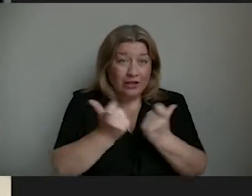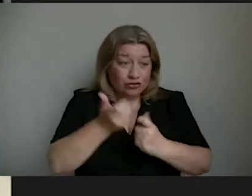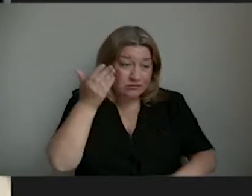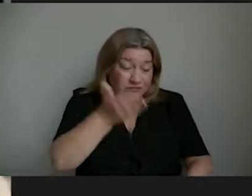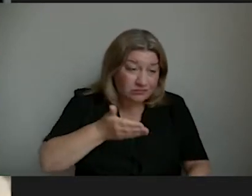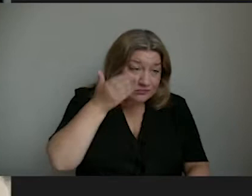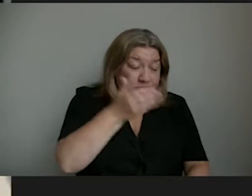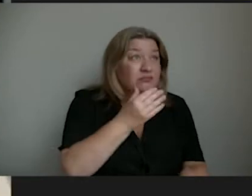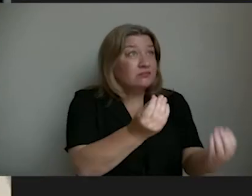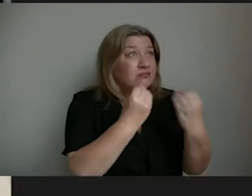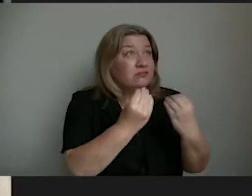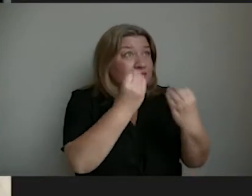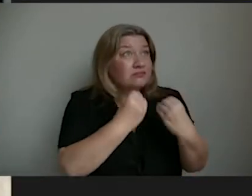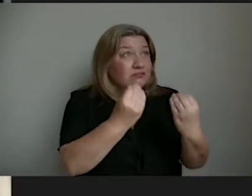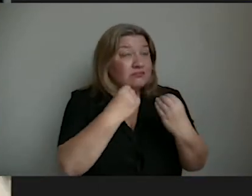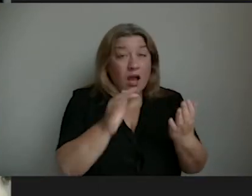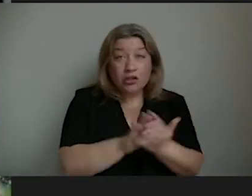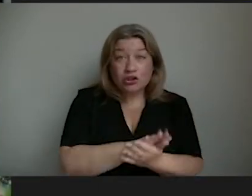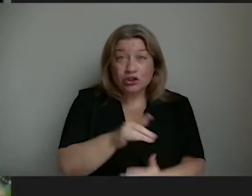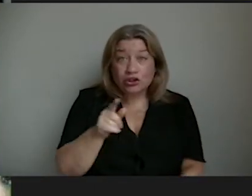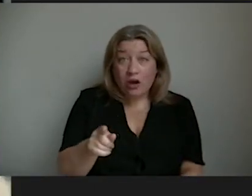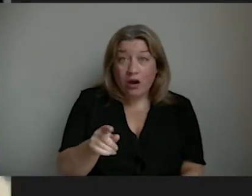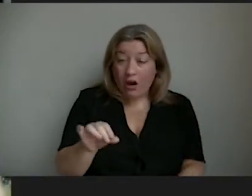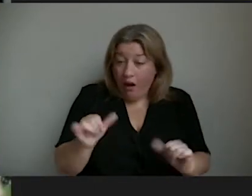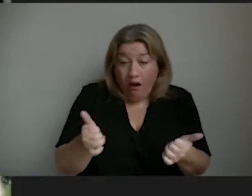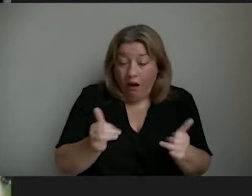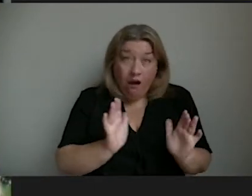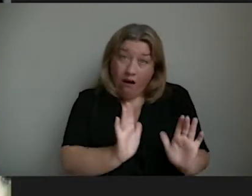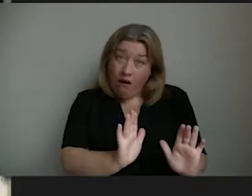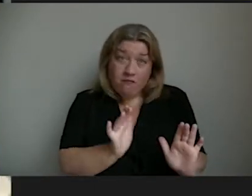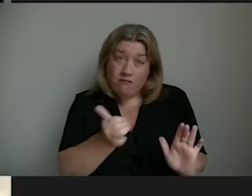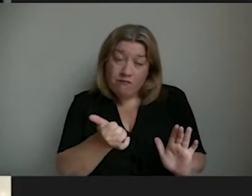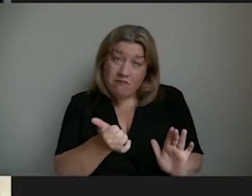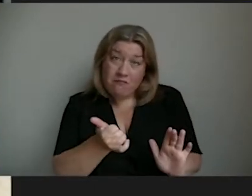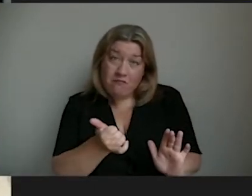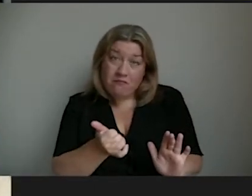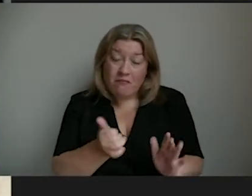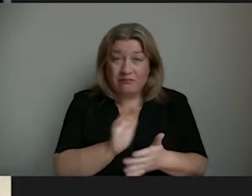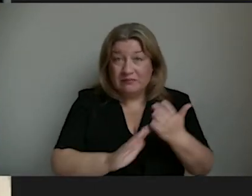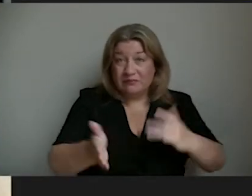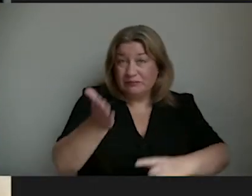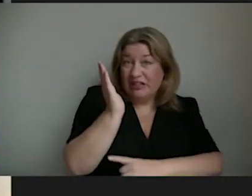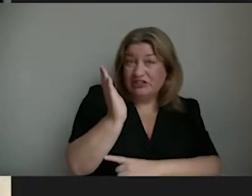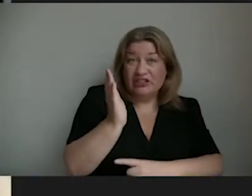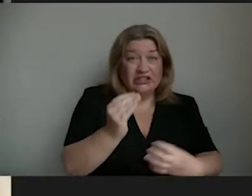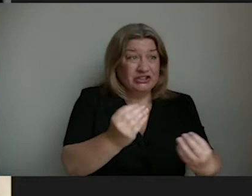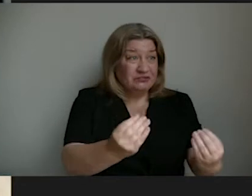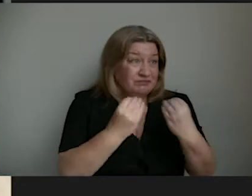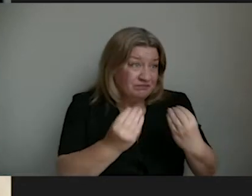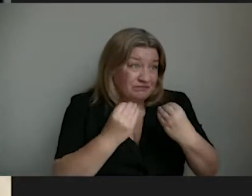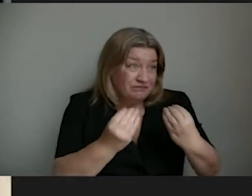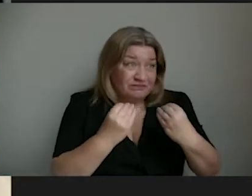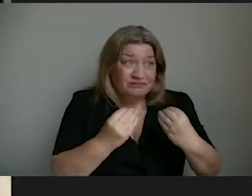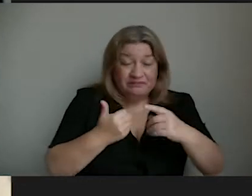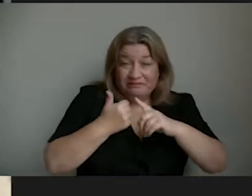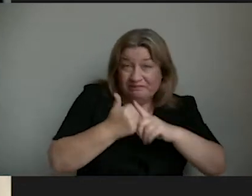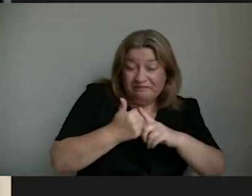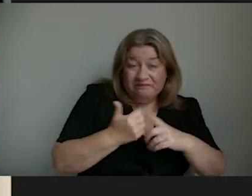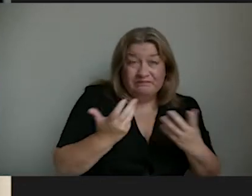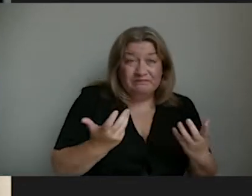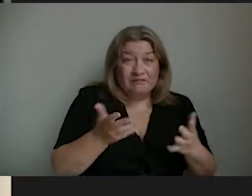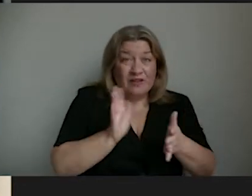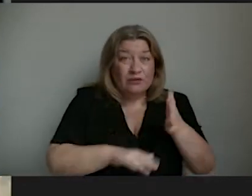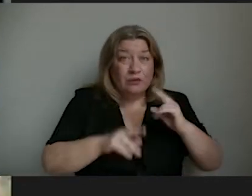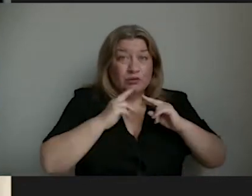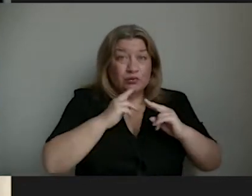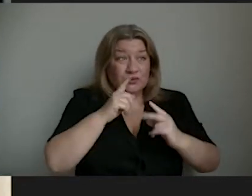like a classroom environment, and you enjoy that kind of teaching environment, watching kind of presentations and things like